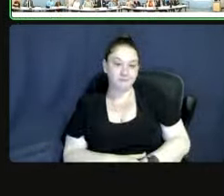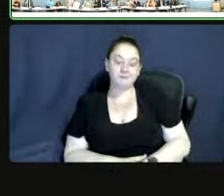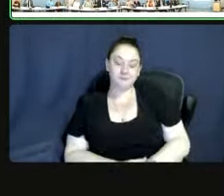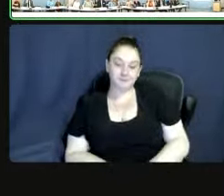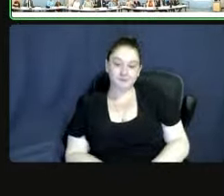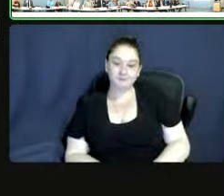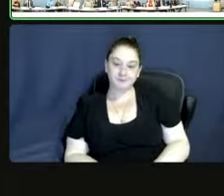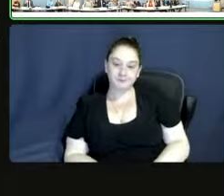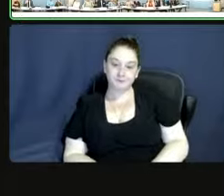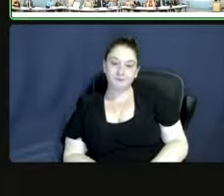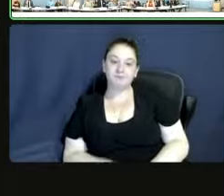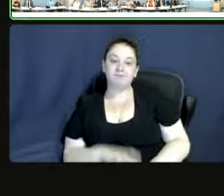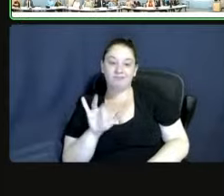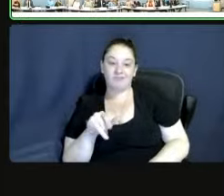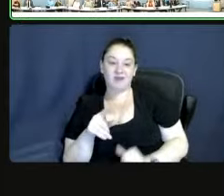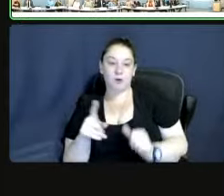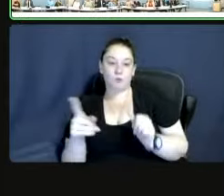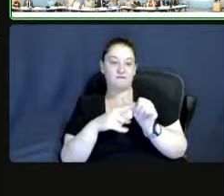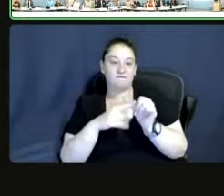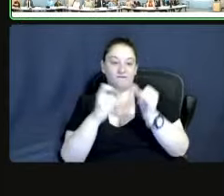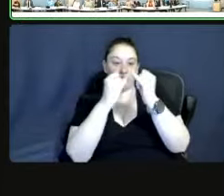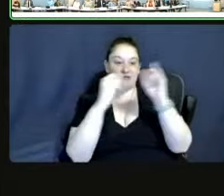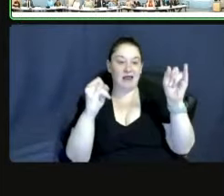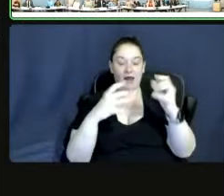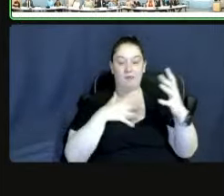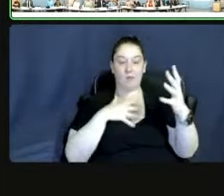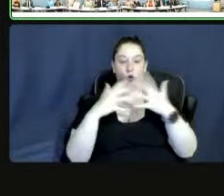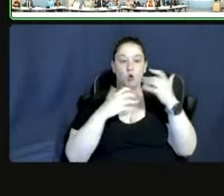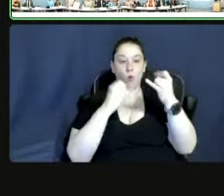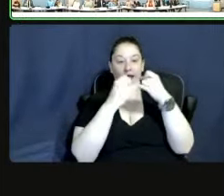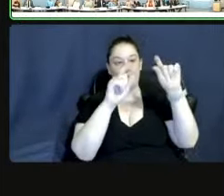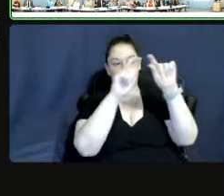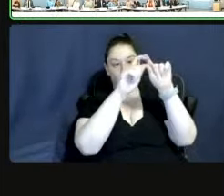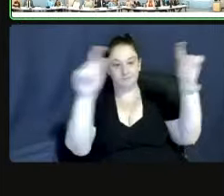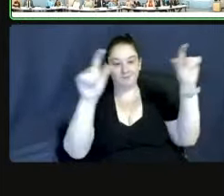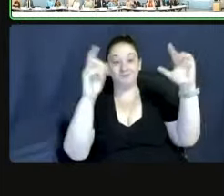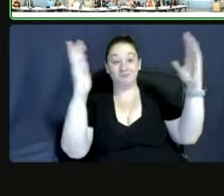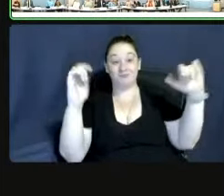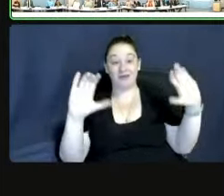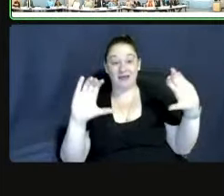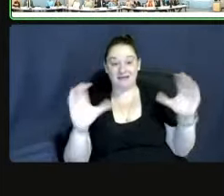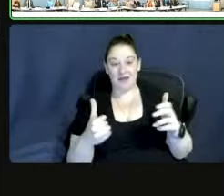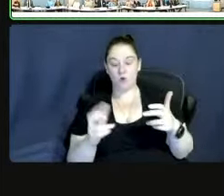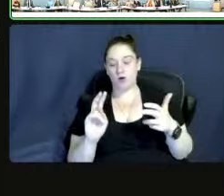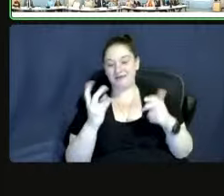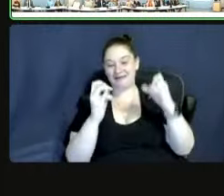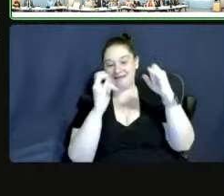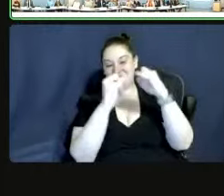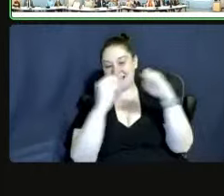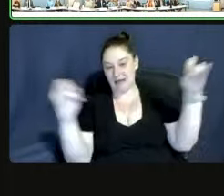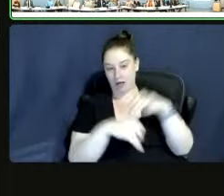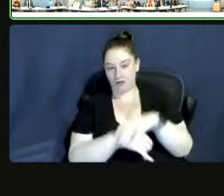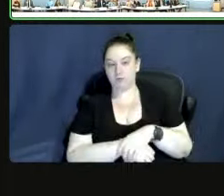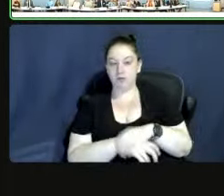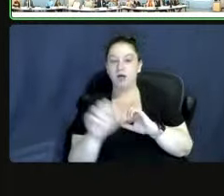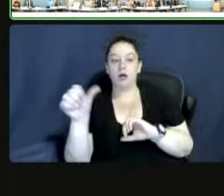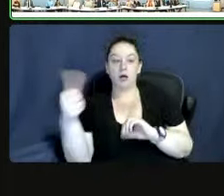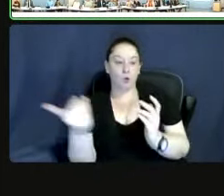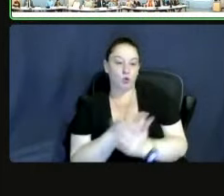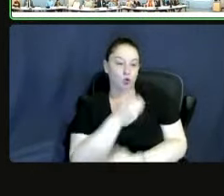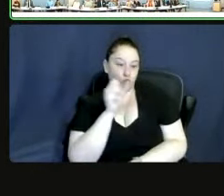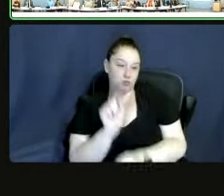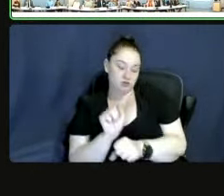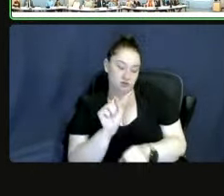So that was that first line, the first gray line on the forecast. This next category was the second one, other new positions. So